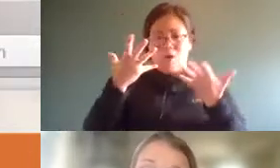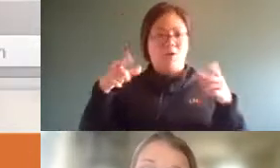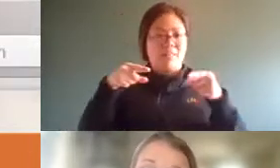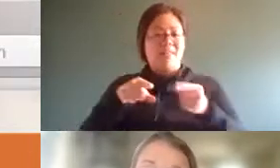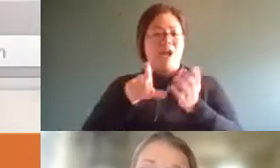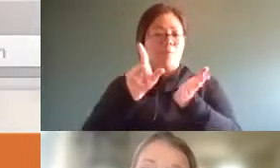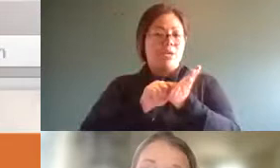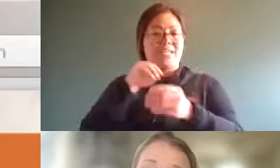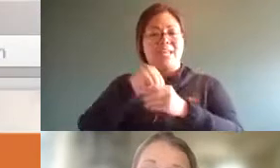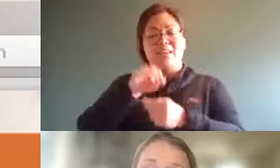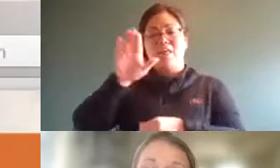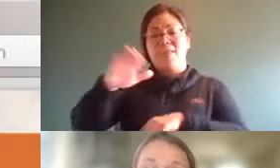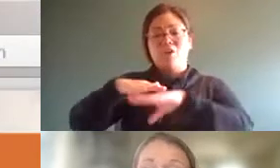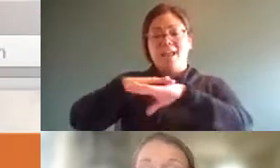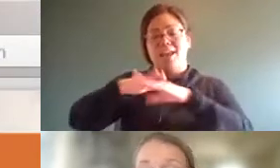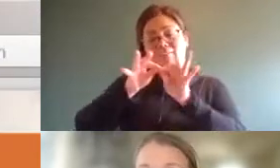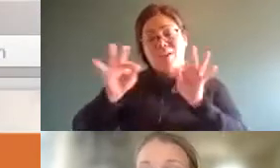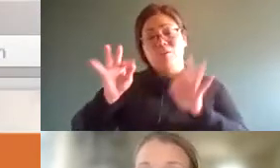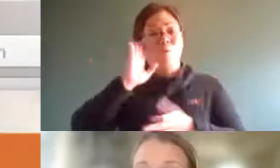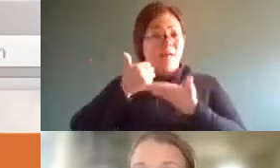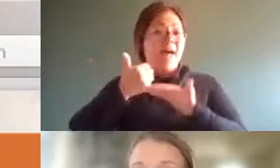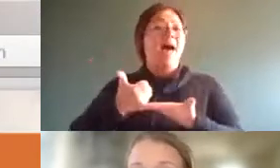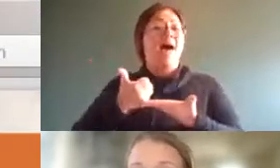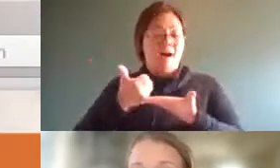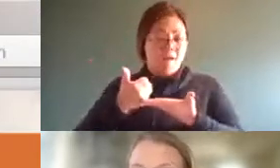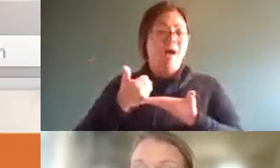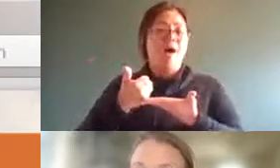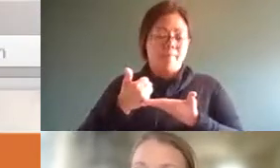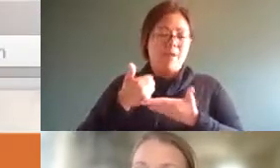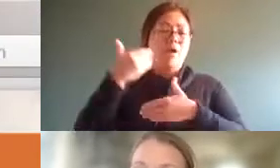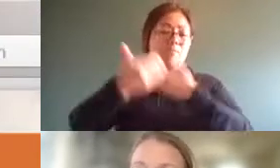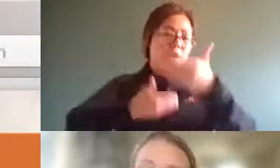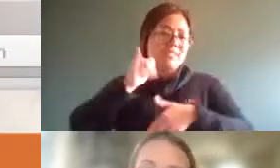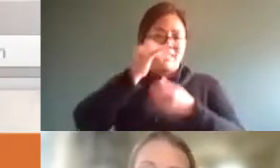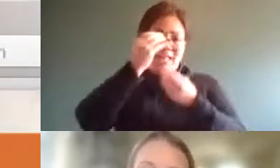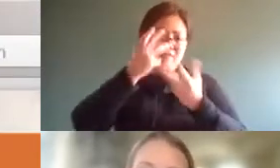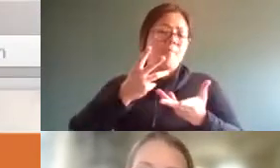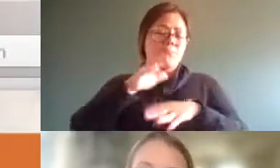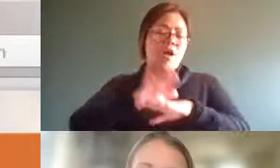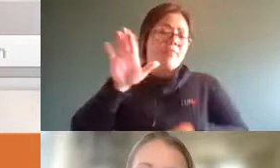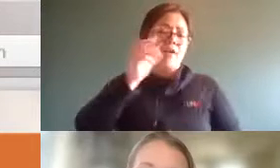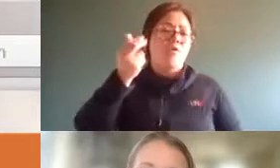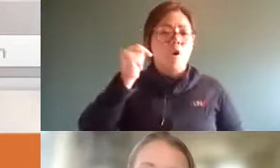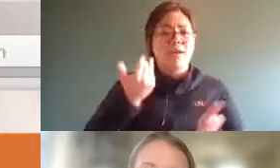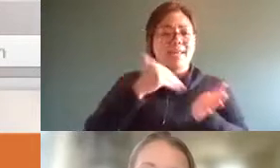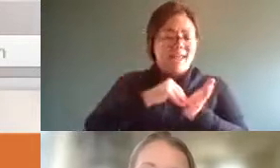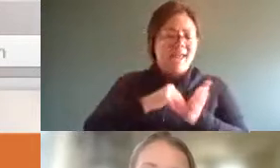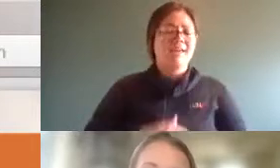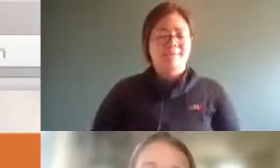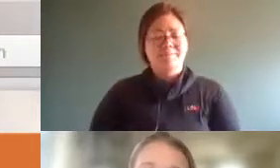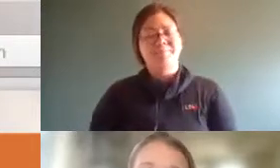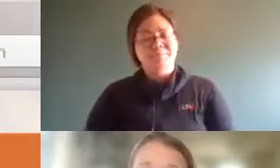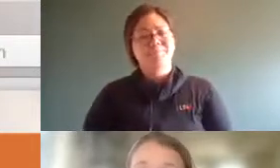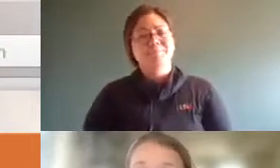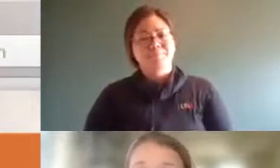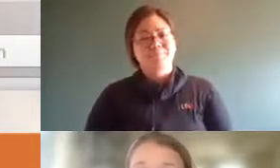native language may be able to help them to process that on their own again later as they're reviewing those materials.